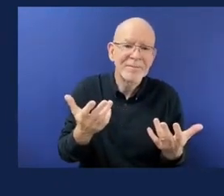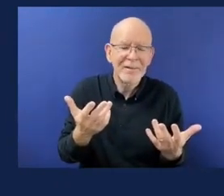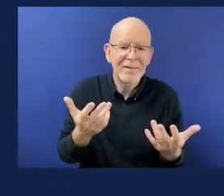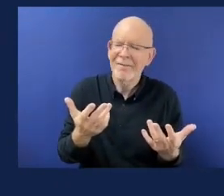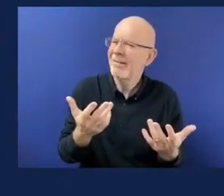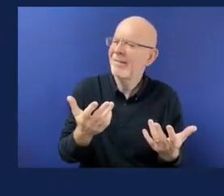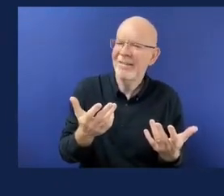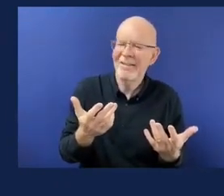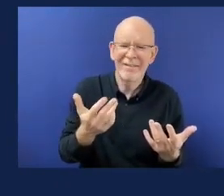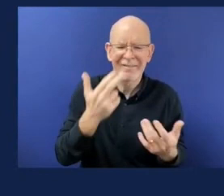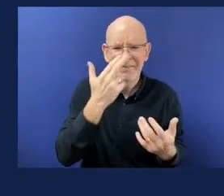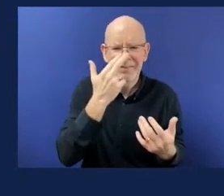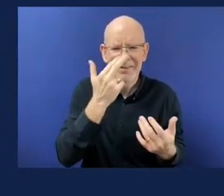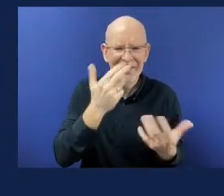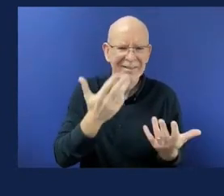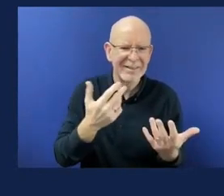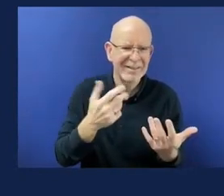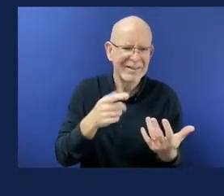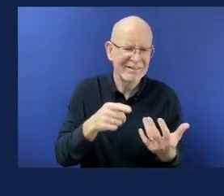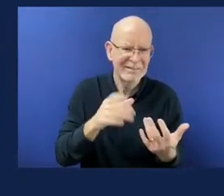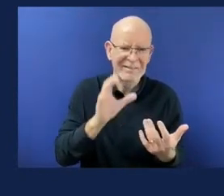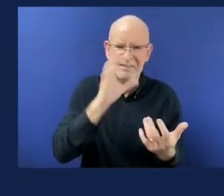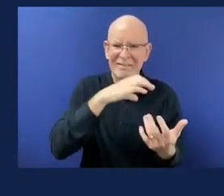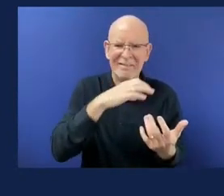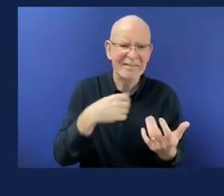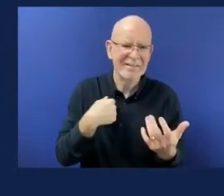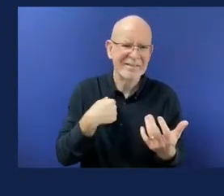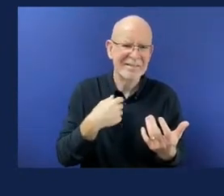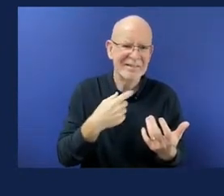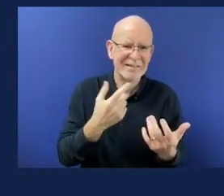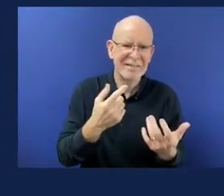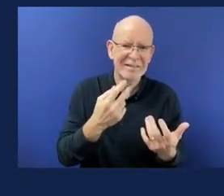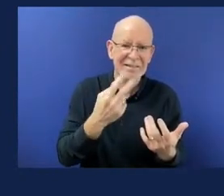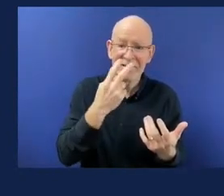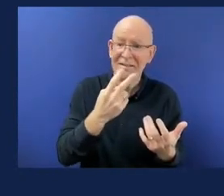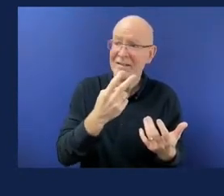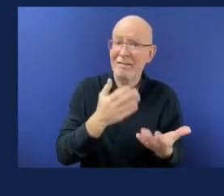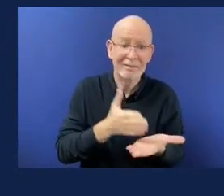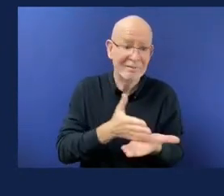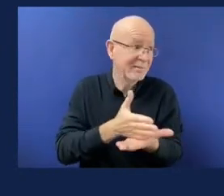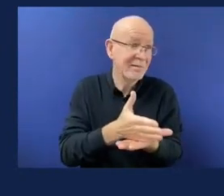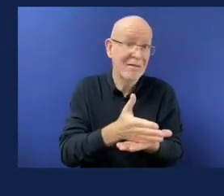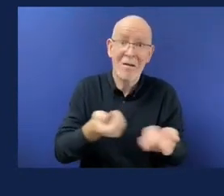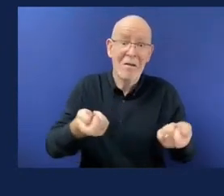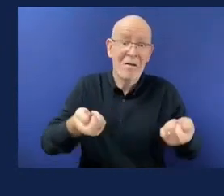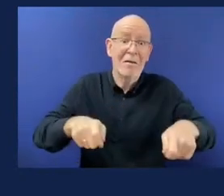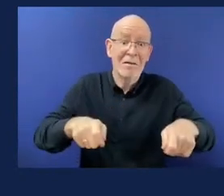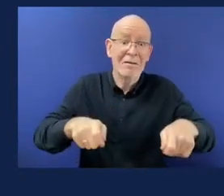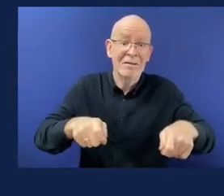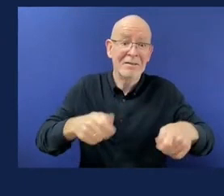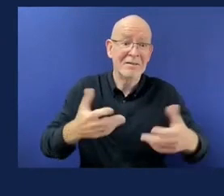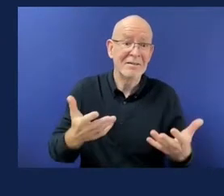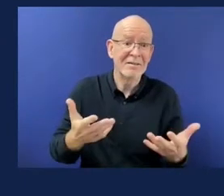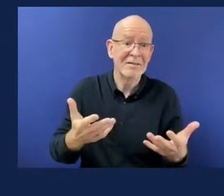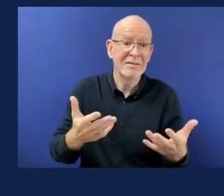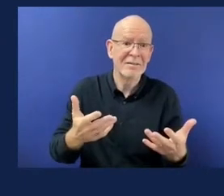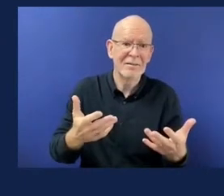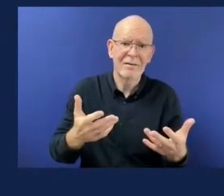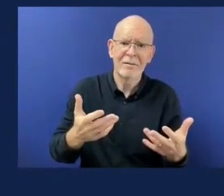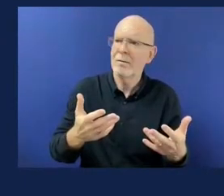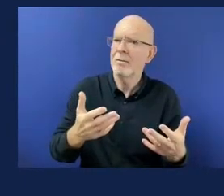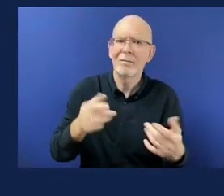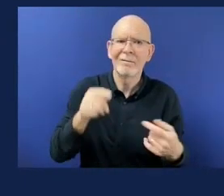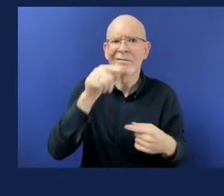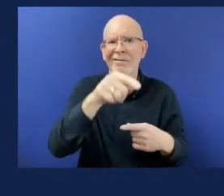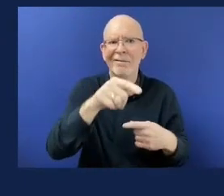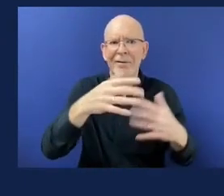20,000 people from around the world to Aotearoa in 2 years' time, while at the time we were hardly able to